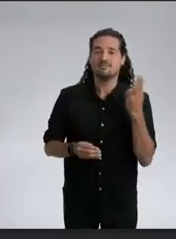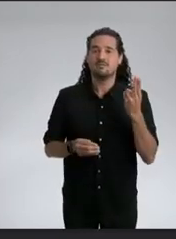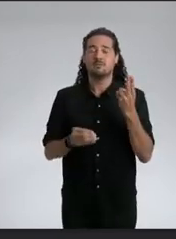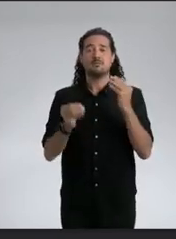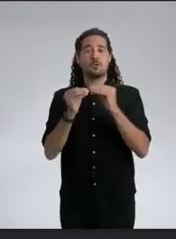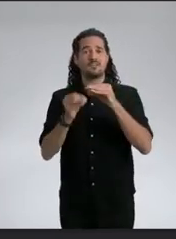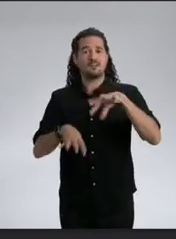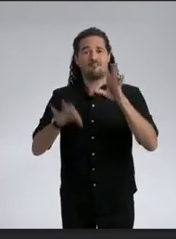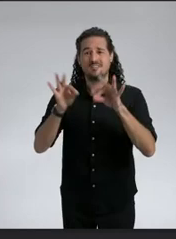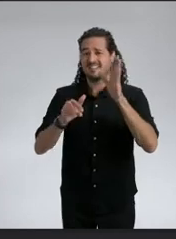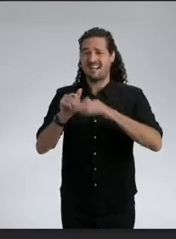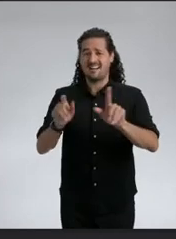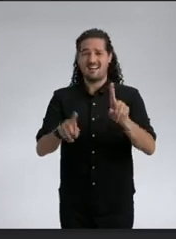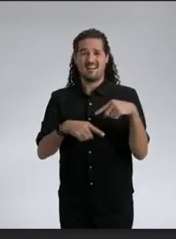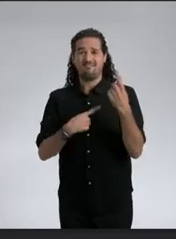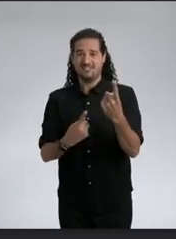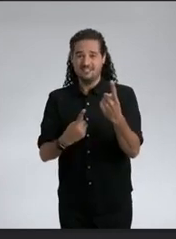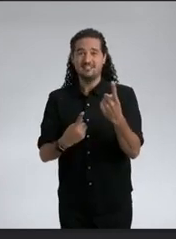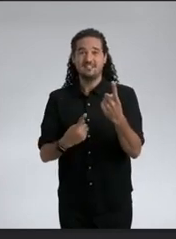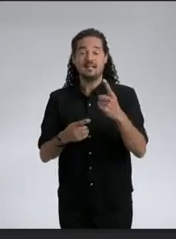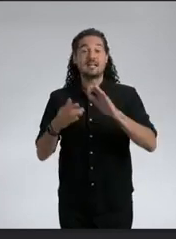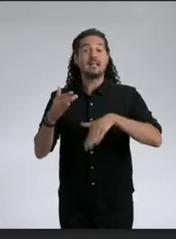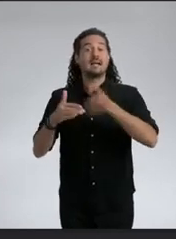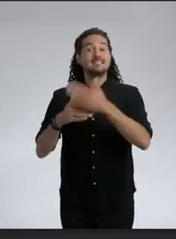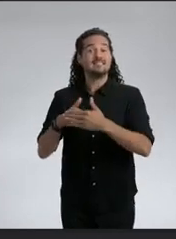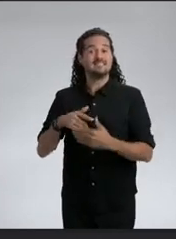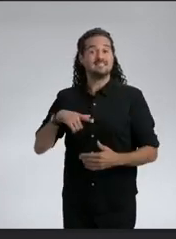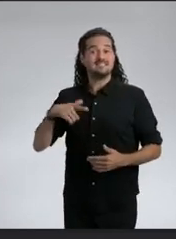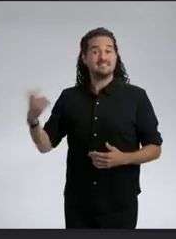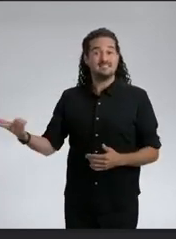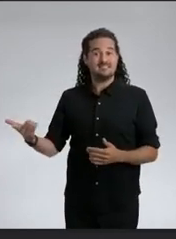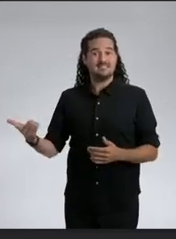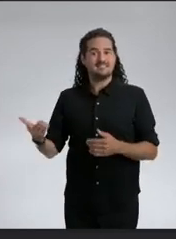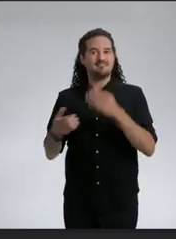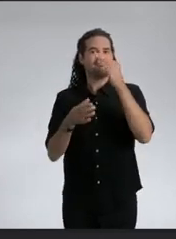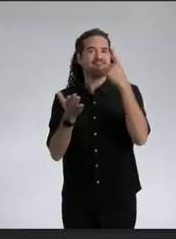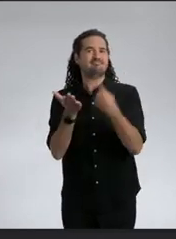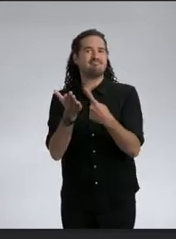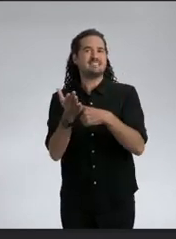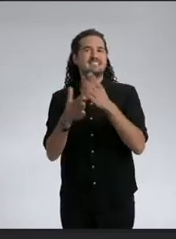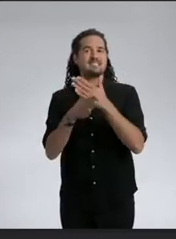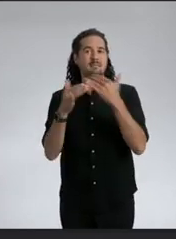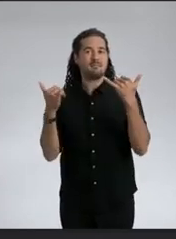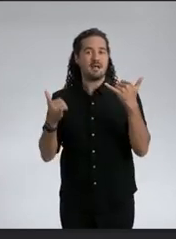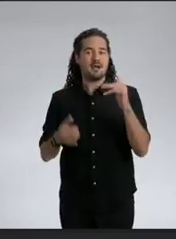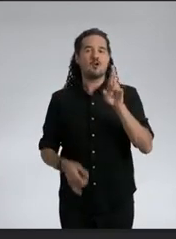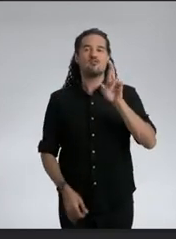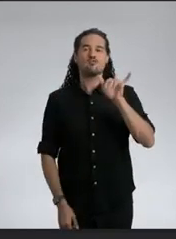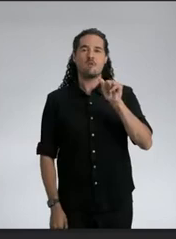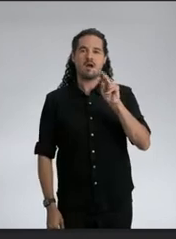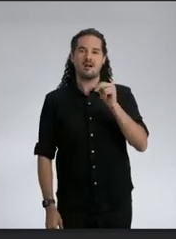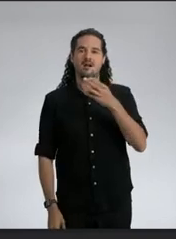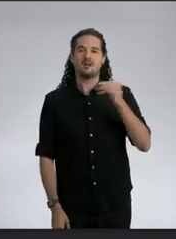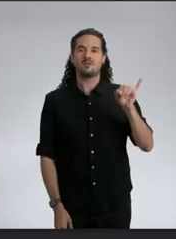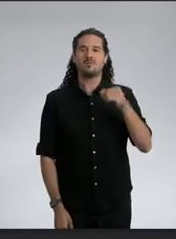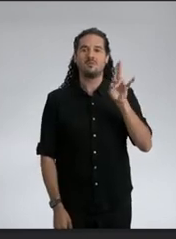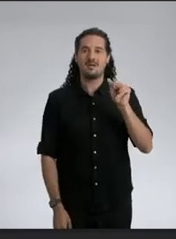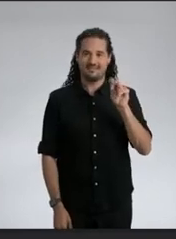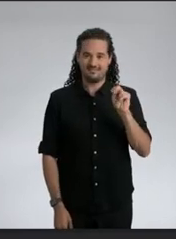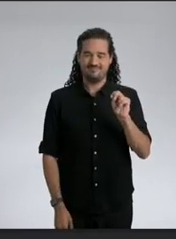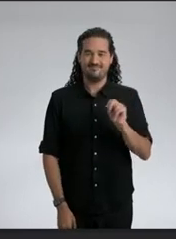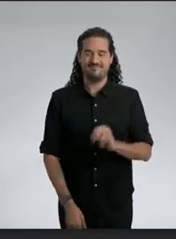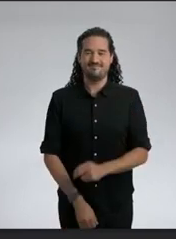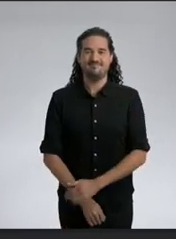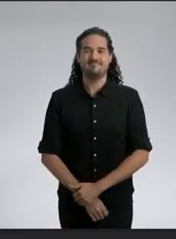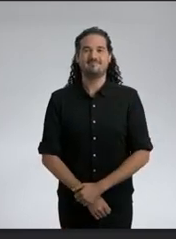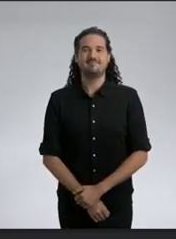ever. Next up is some news on SharePlay. Over to Ryan and Juan. This year,